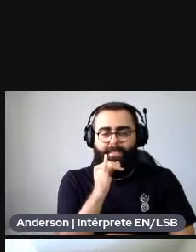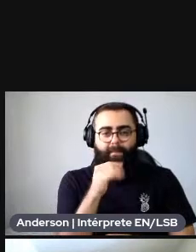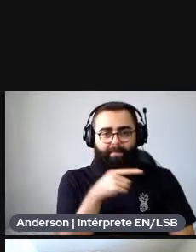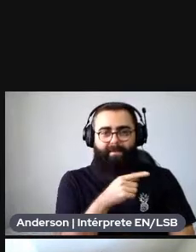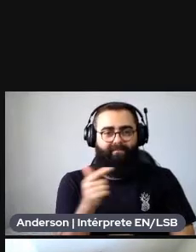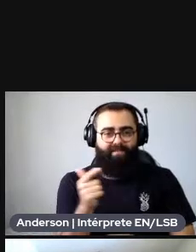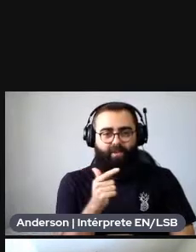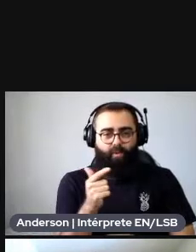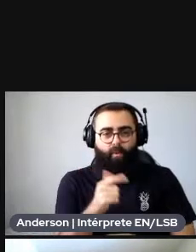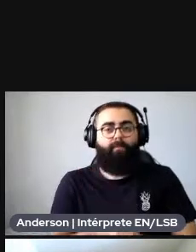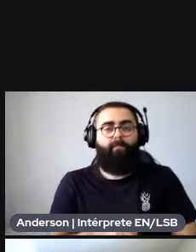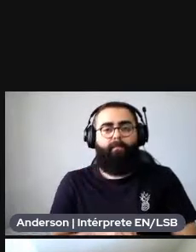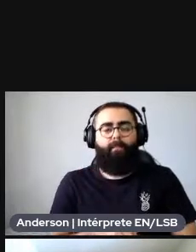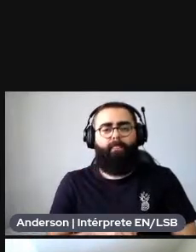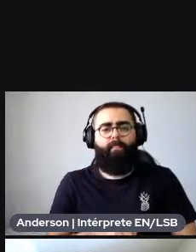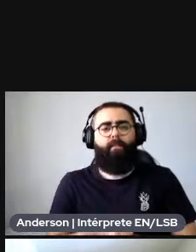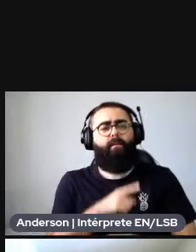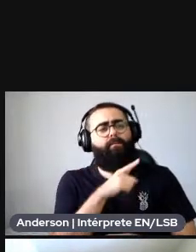is presented